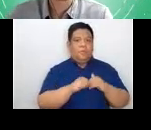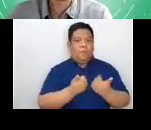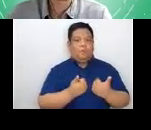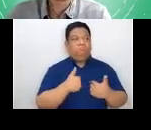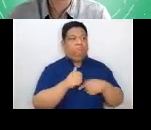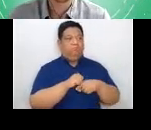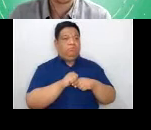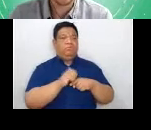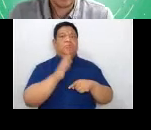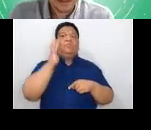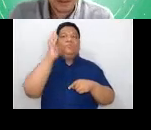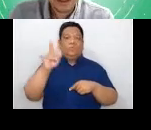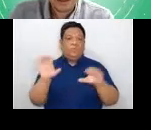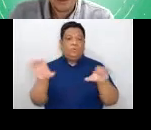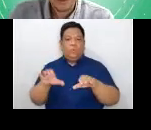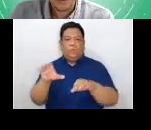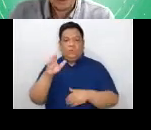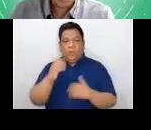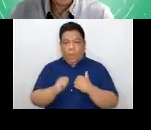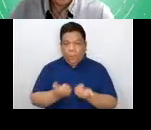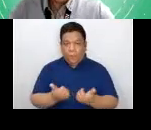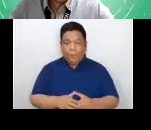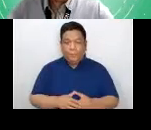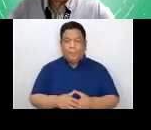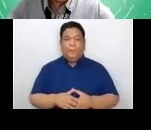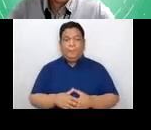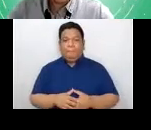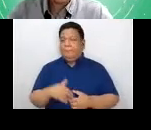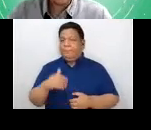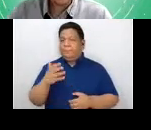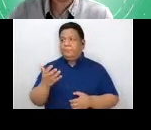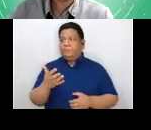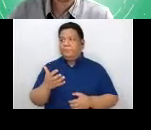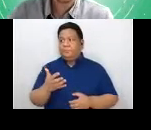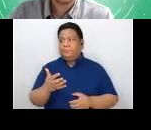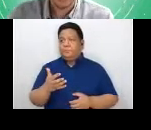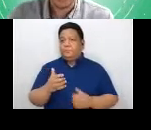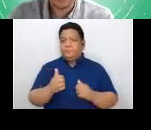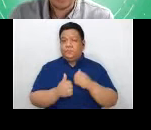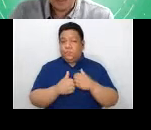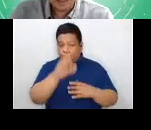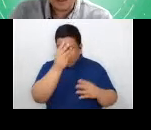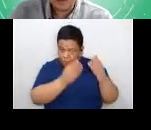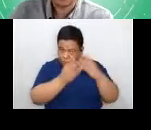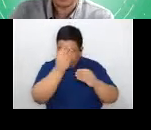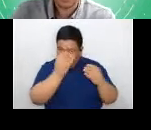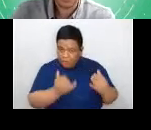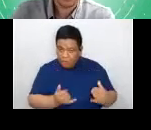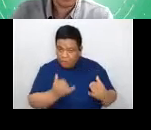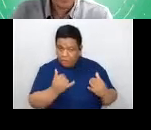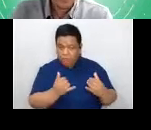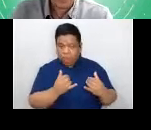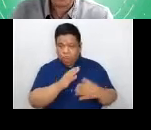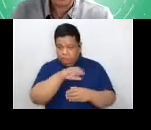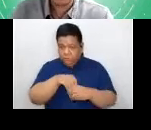be when you go into your work into the future. And so by learning these technologies now and by integrating them to